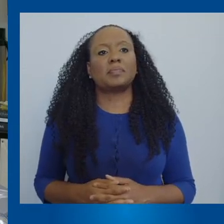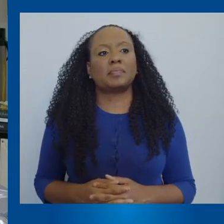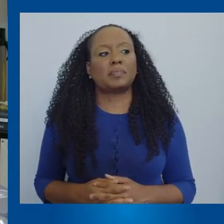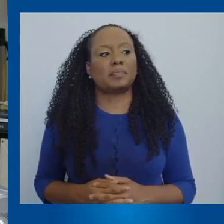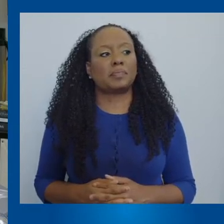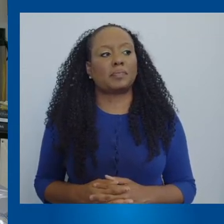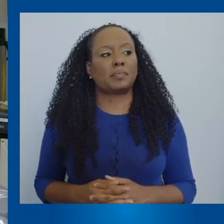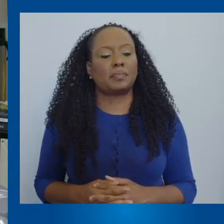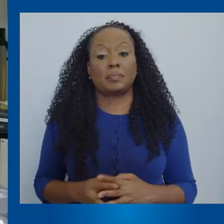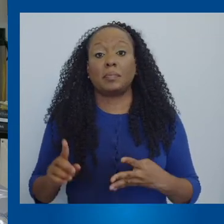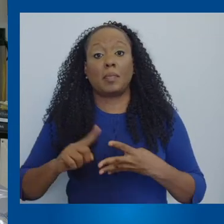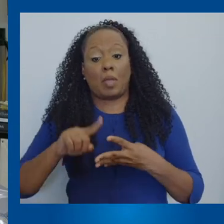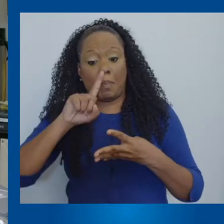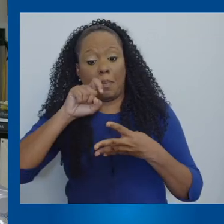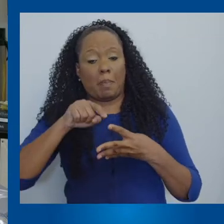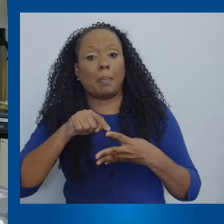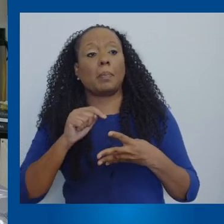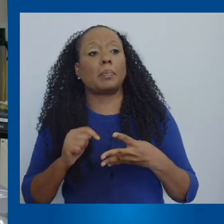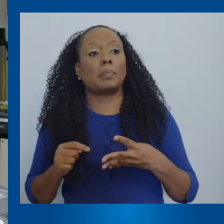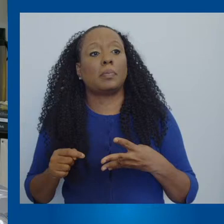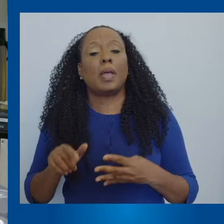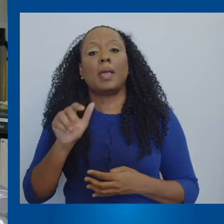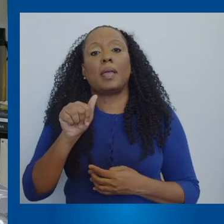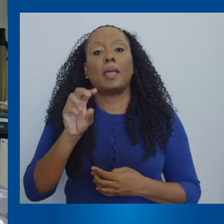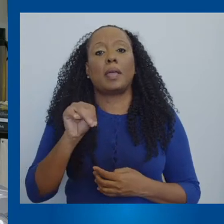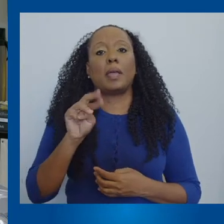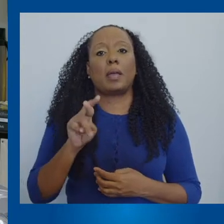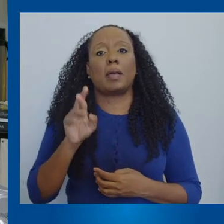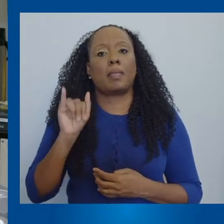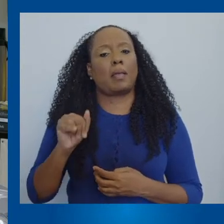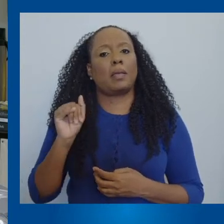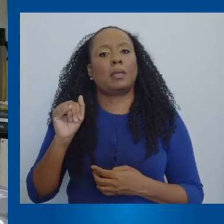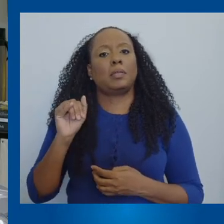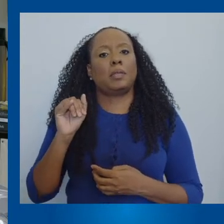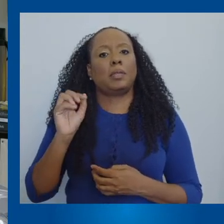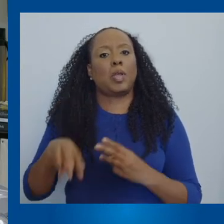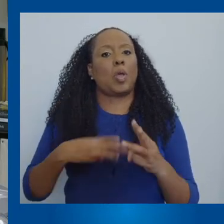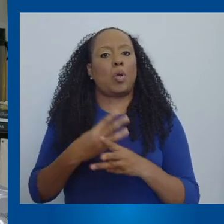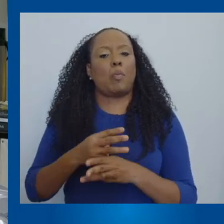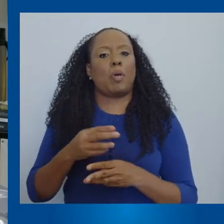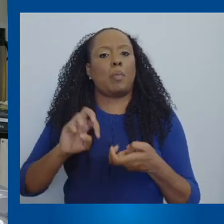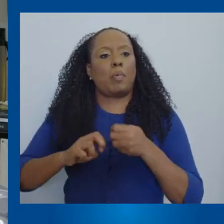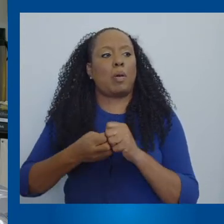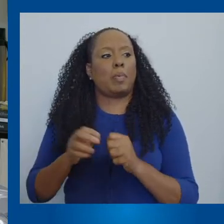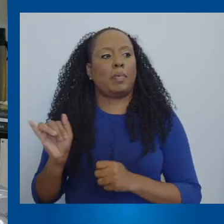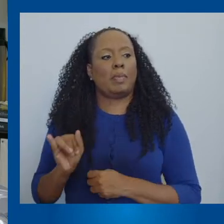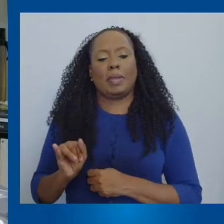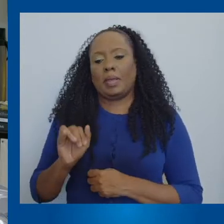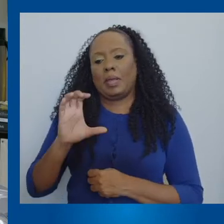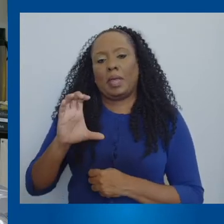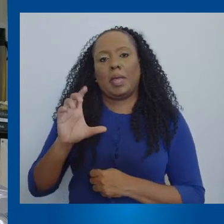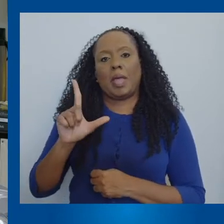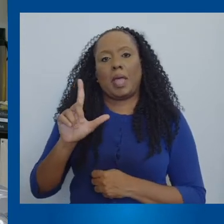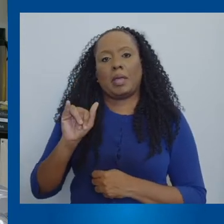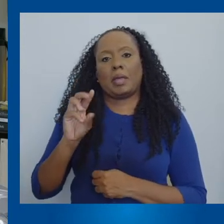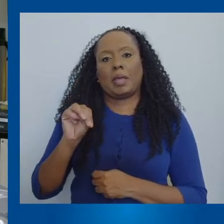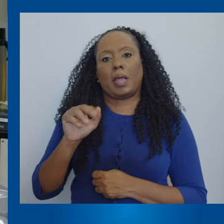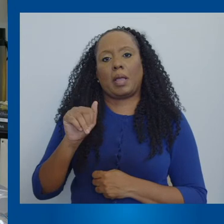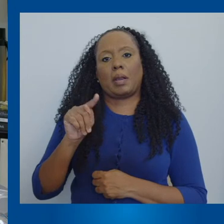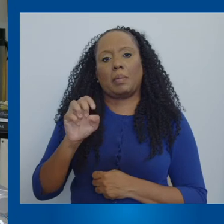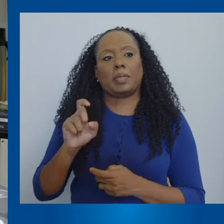while AMR is a global problem, like the impacts of climate change, it is worse in the Global